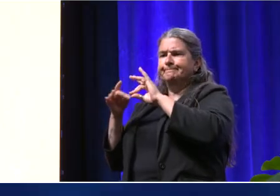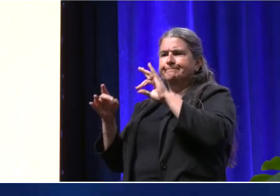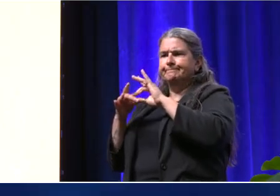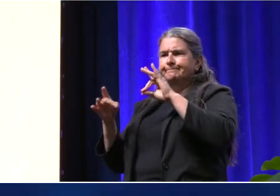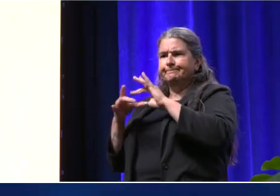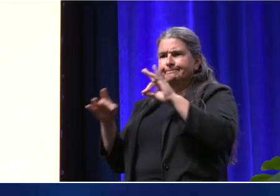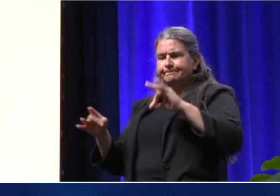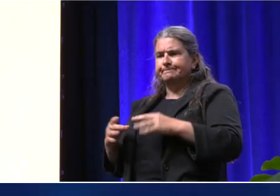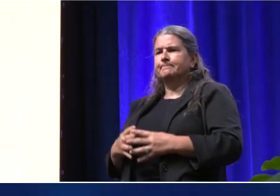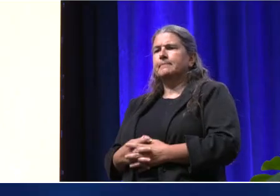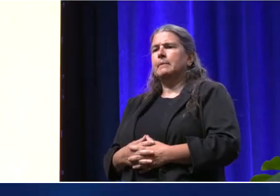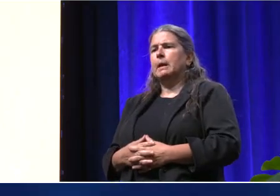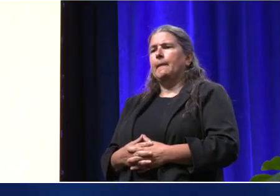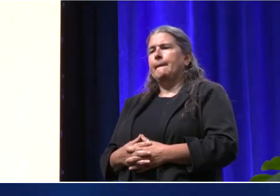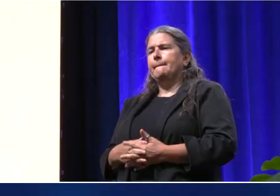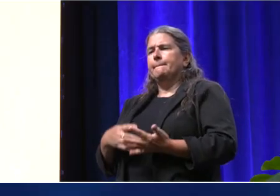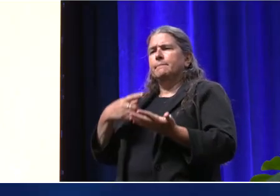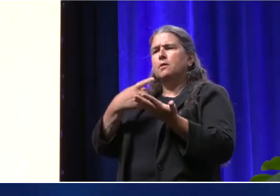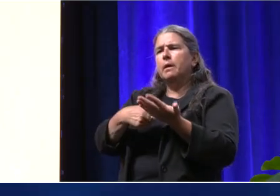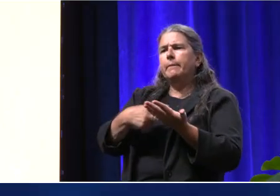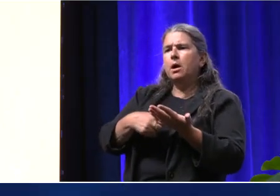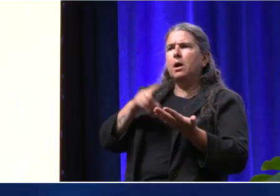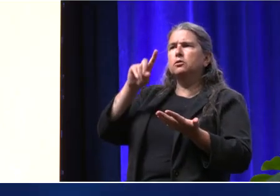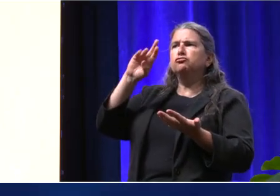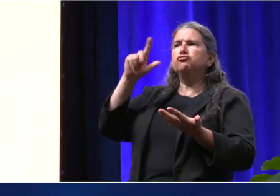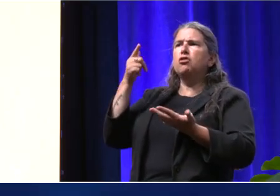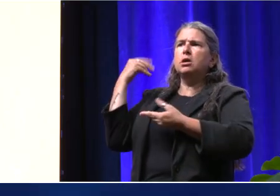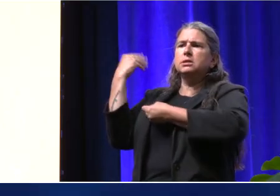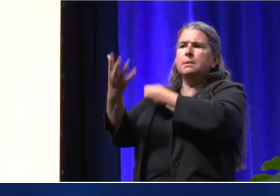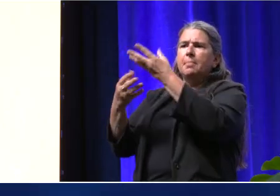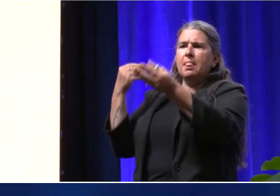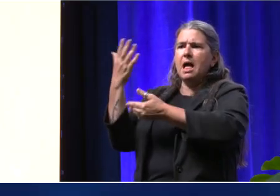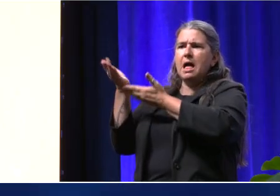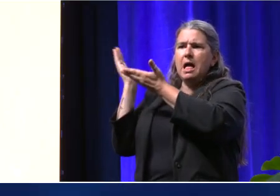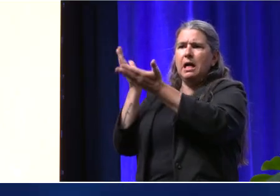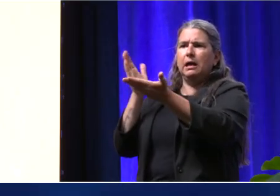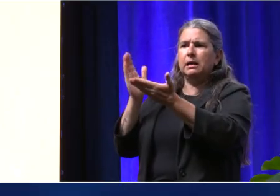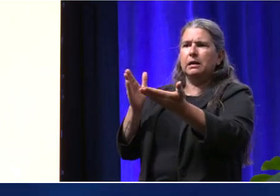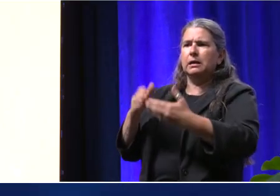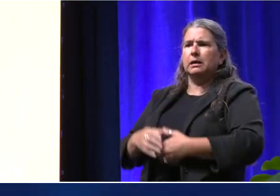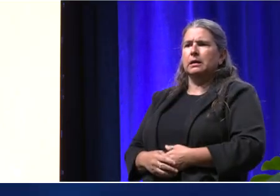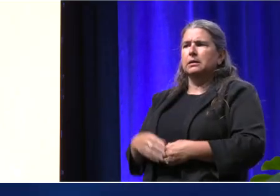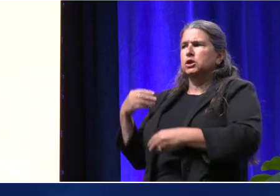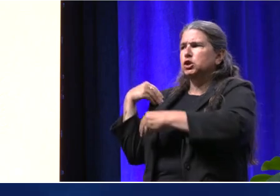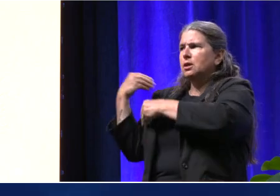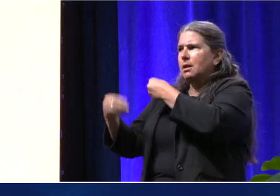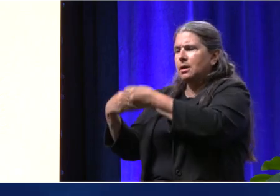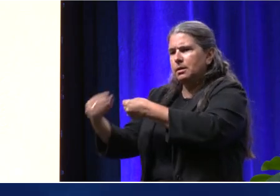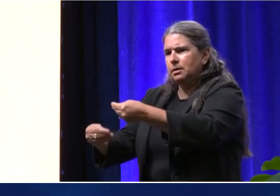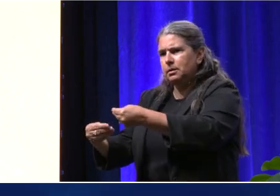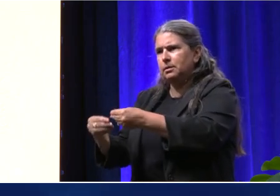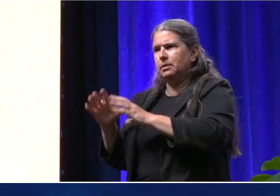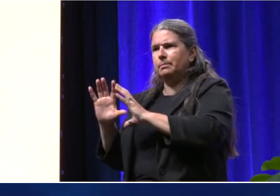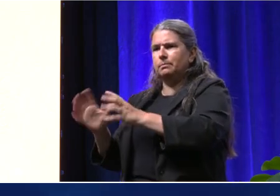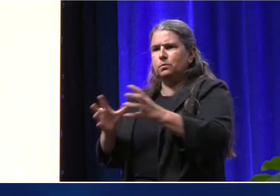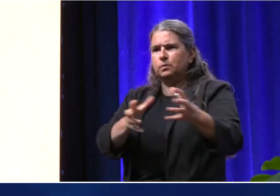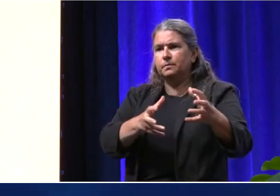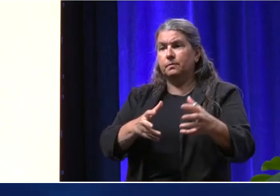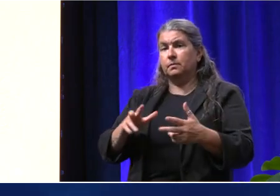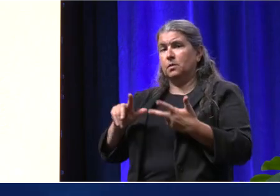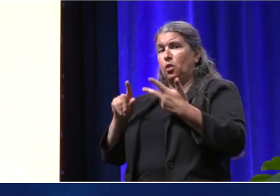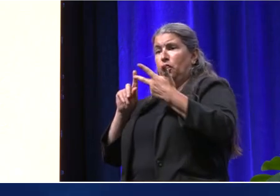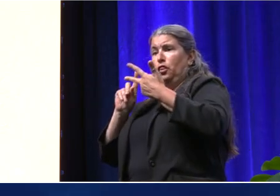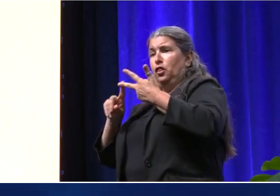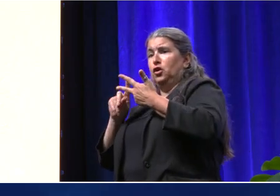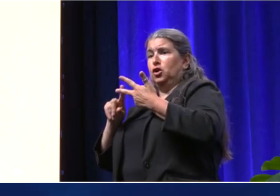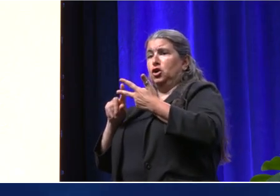we've talked about the drug supply, we've talked about the demographics. I think these are two of the big reasons overdoses are going down. The third part is the